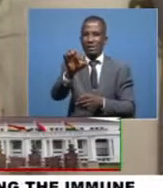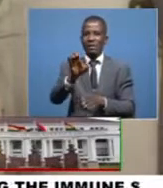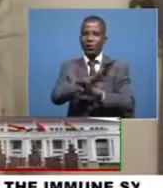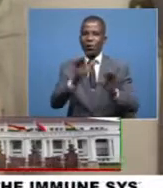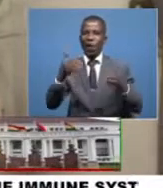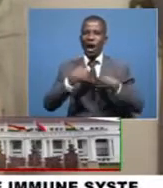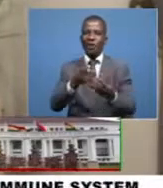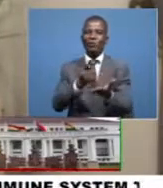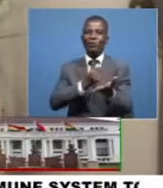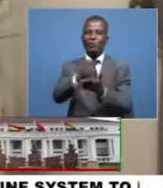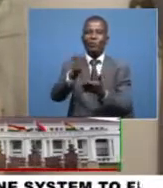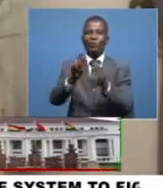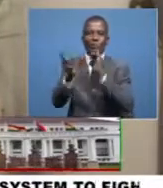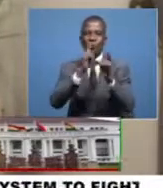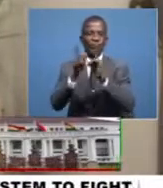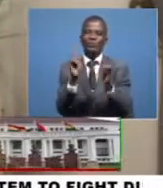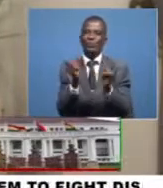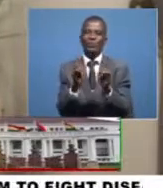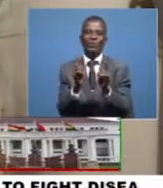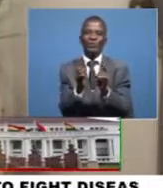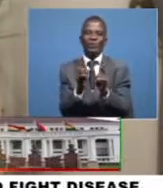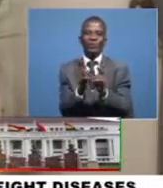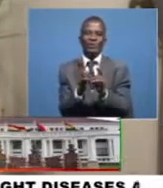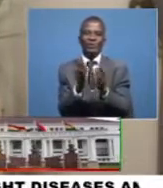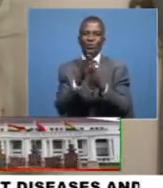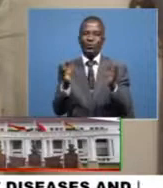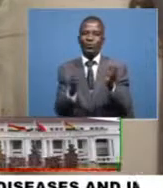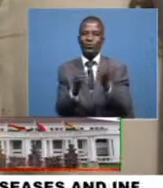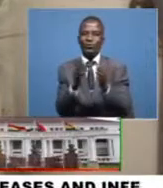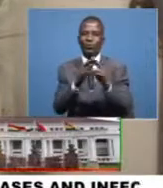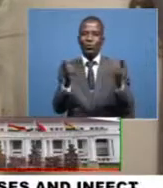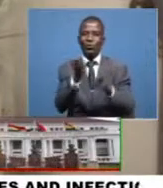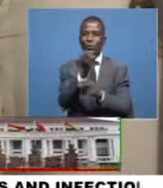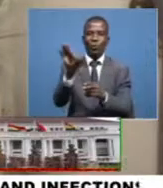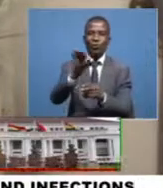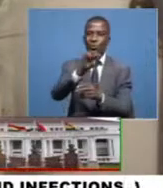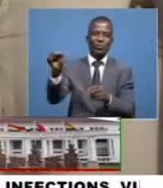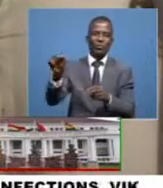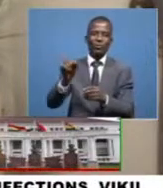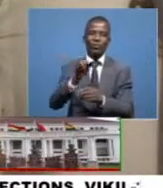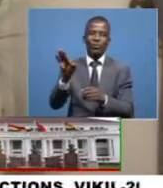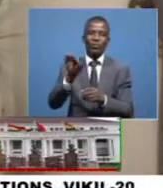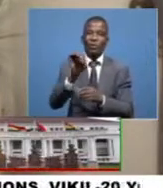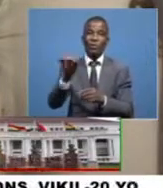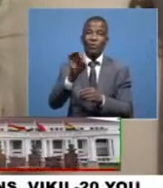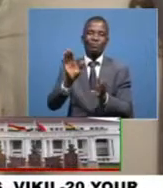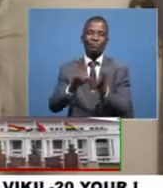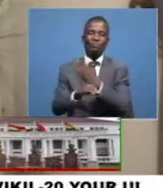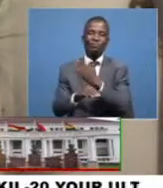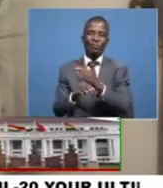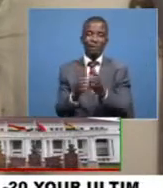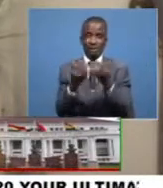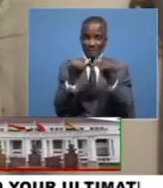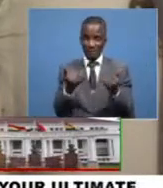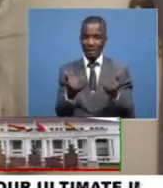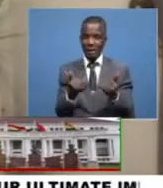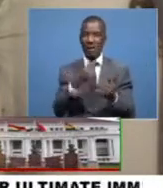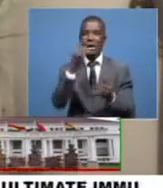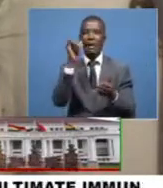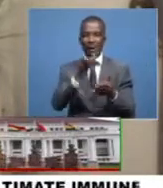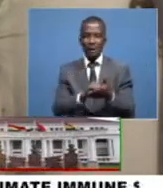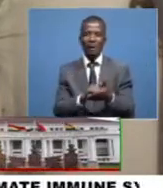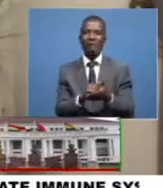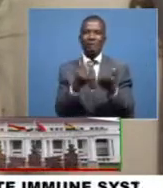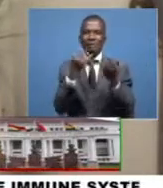proof, that he has met his evidential burden to warrant them to even open their case. So what they're saying is that